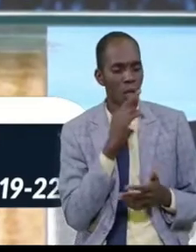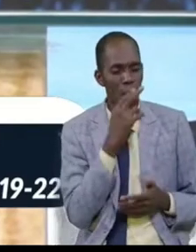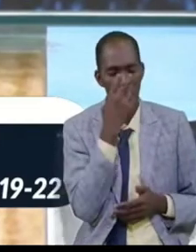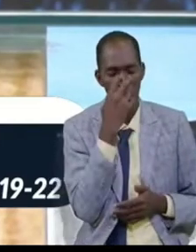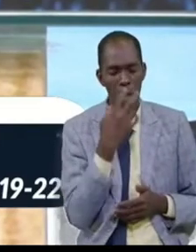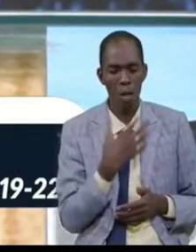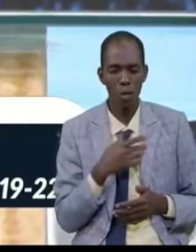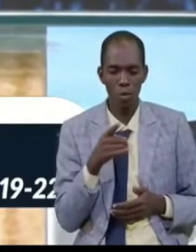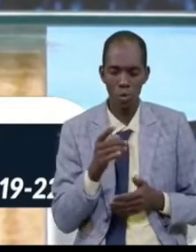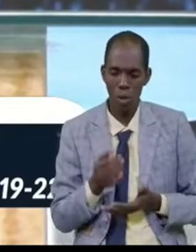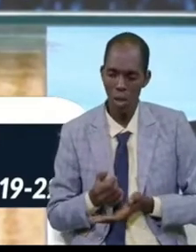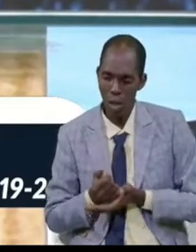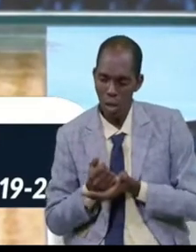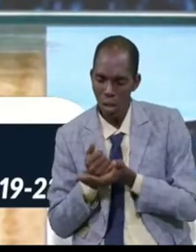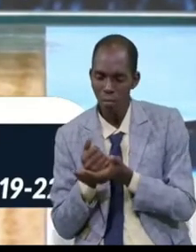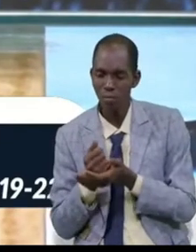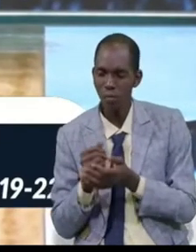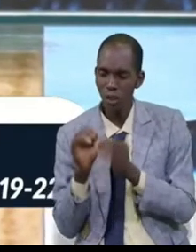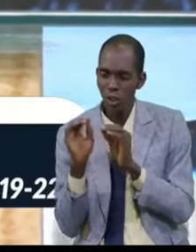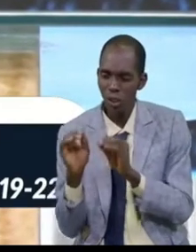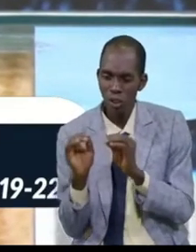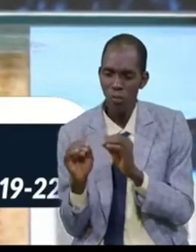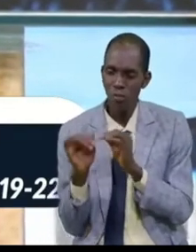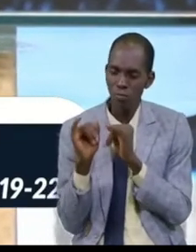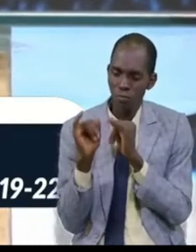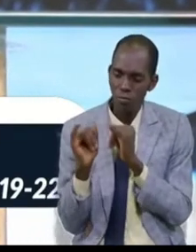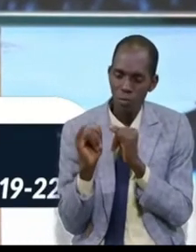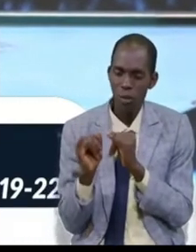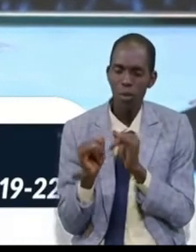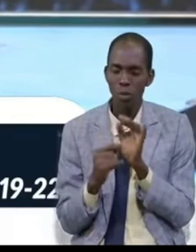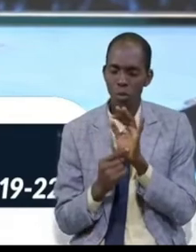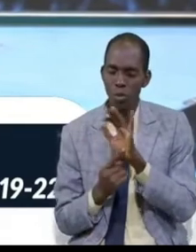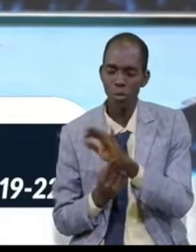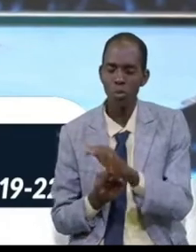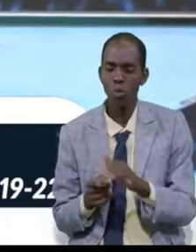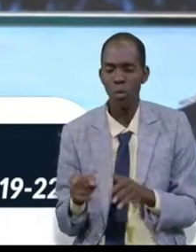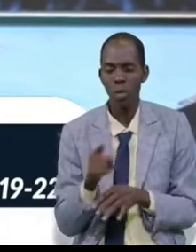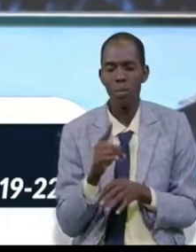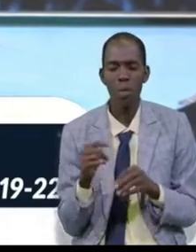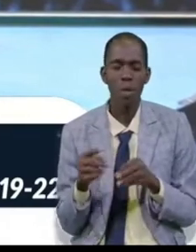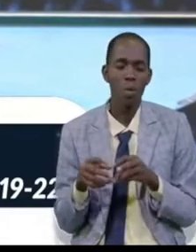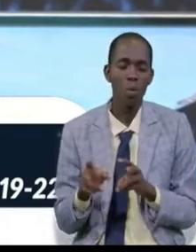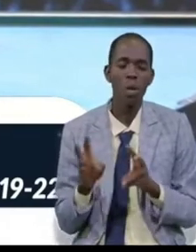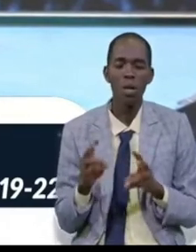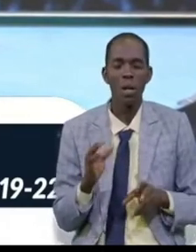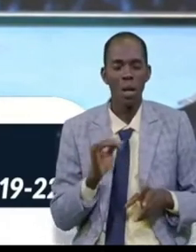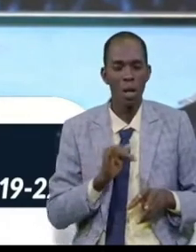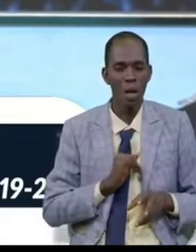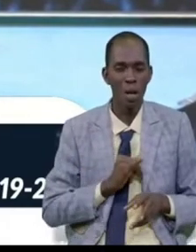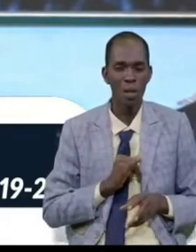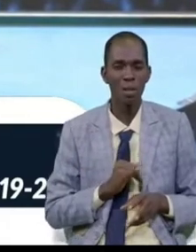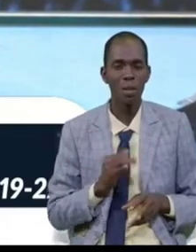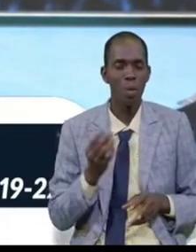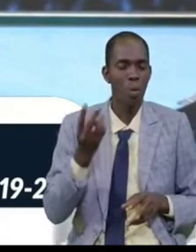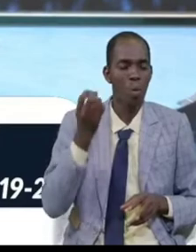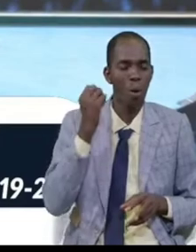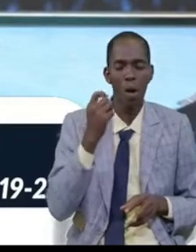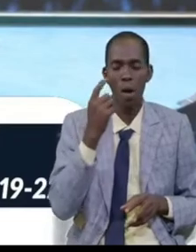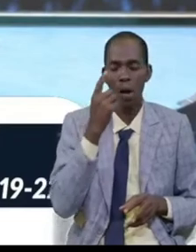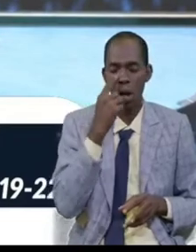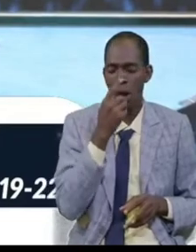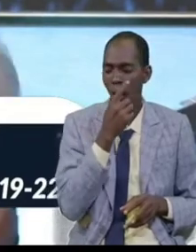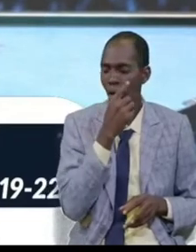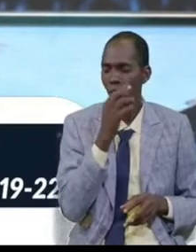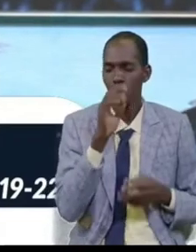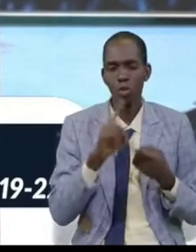you guide them, you teach them, you instruct them, you show them the way. I was eyes to the blind,